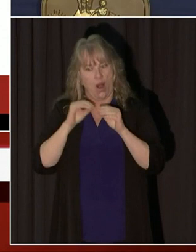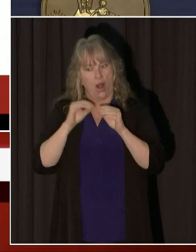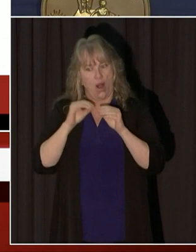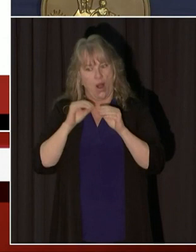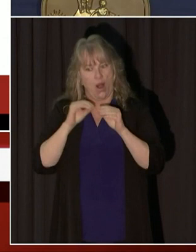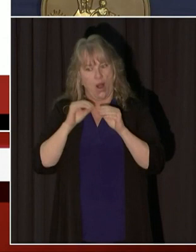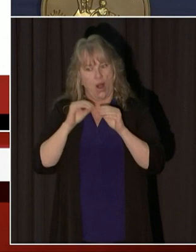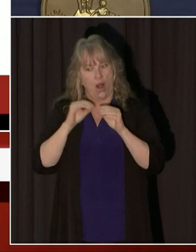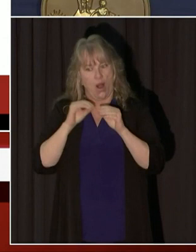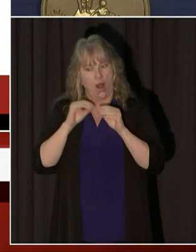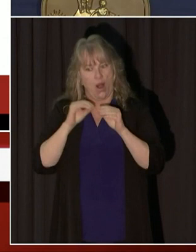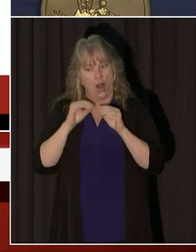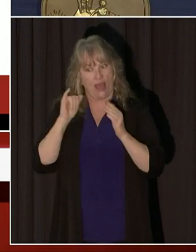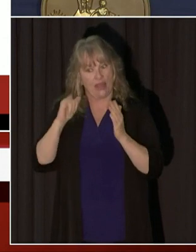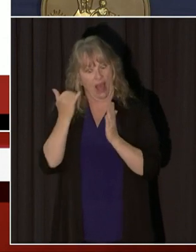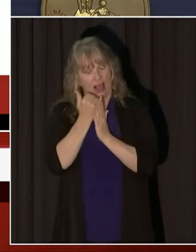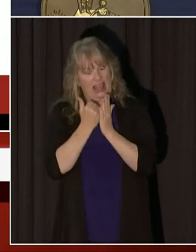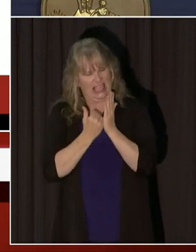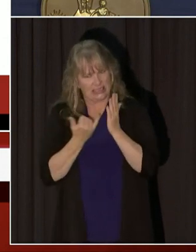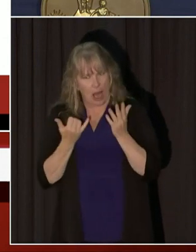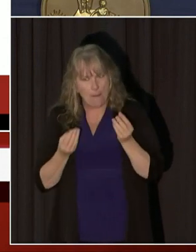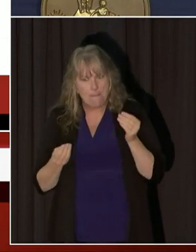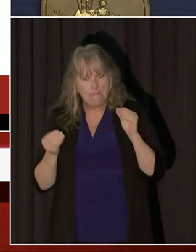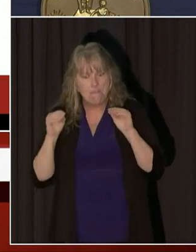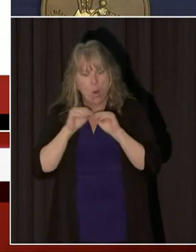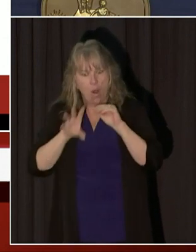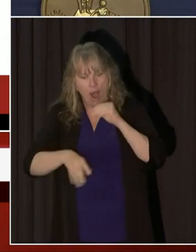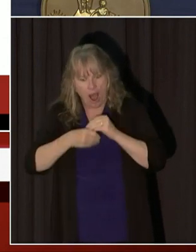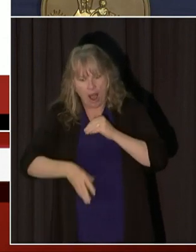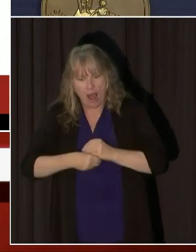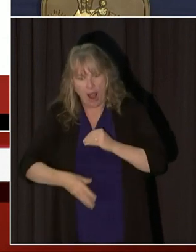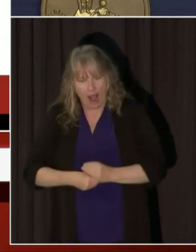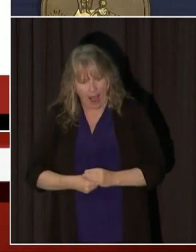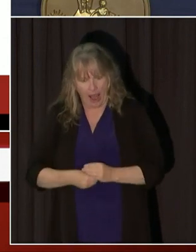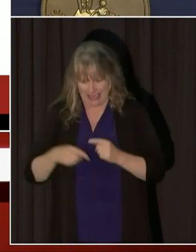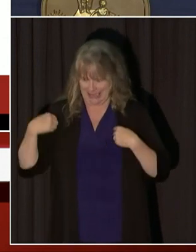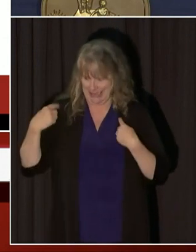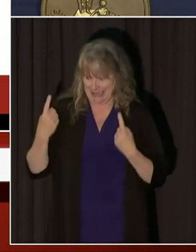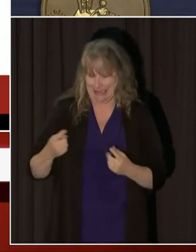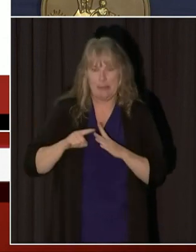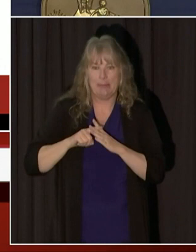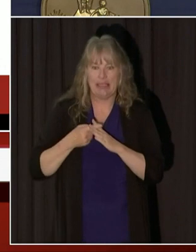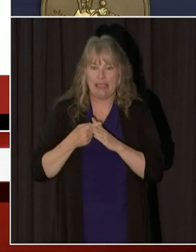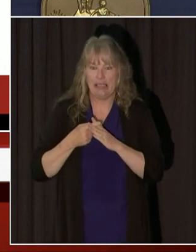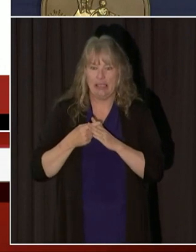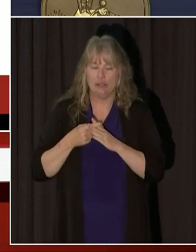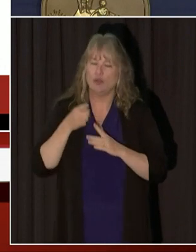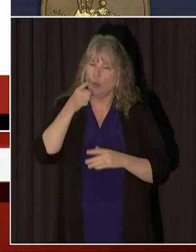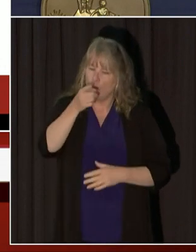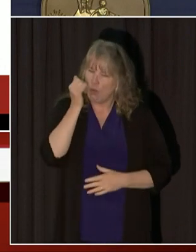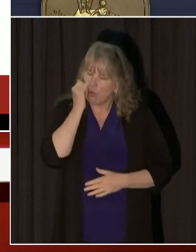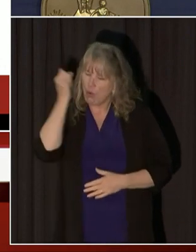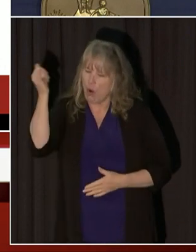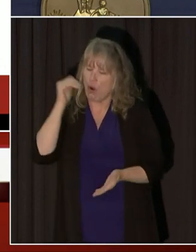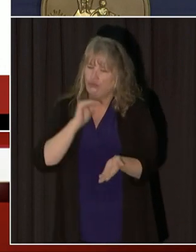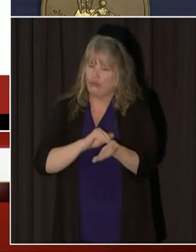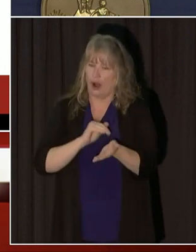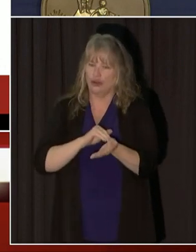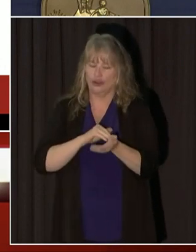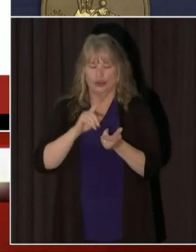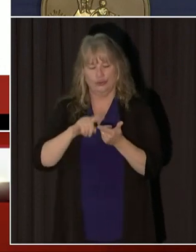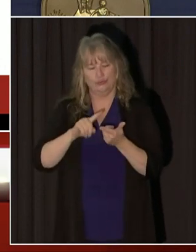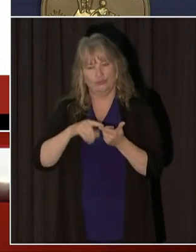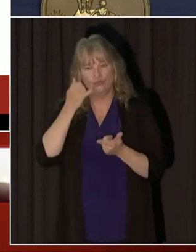time that we have been responding to this pandemic. So call your doctor or call our